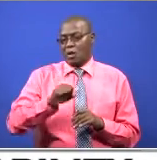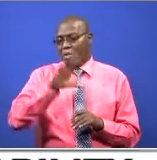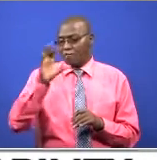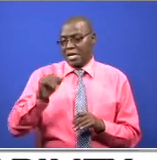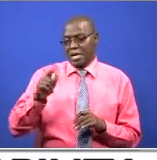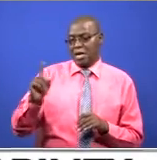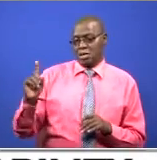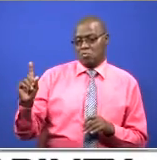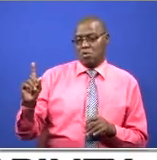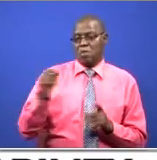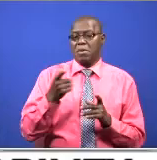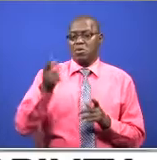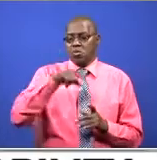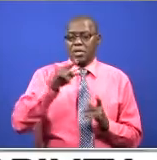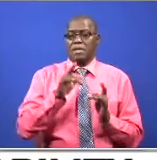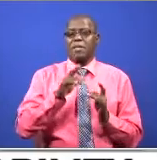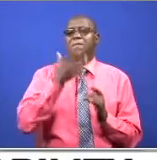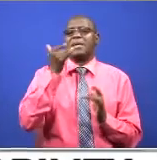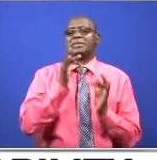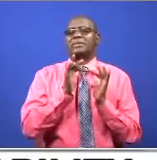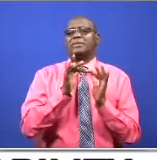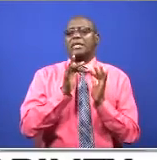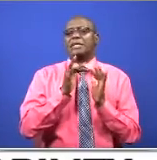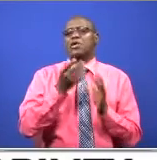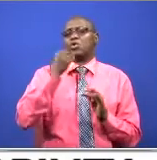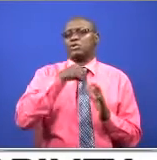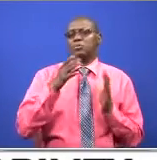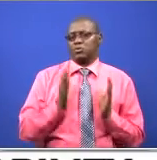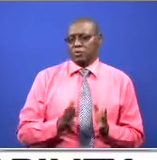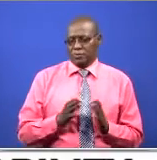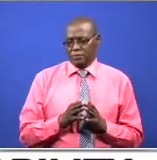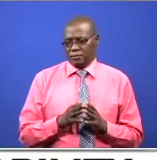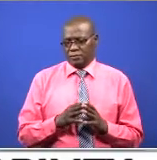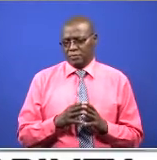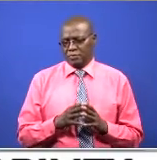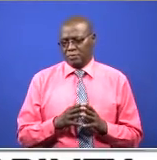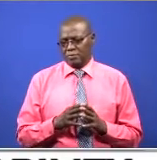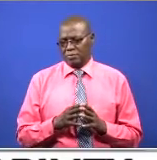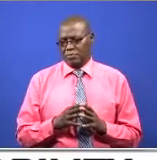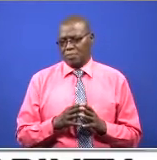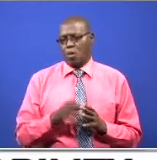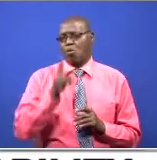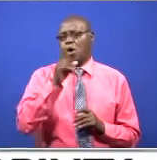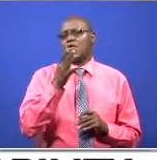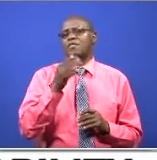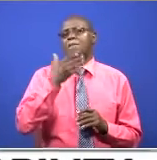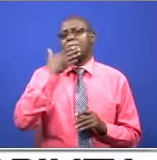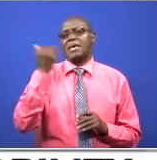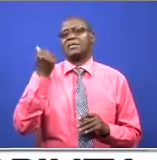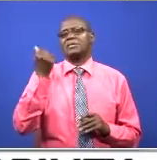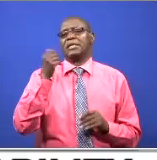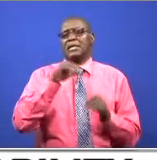terms of internet consumption. Yeah, we are the best, actually, one of the best in the whole world in terms of